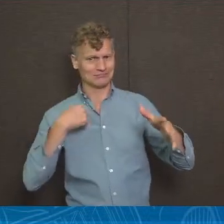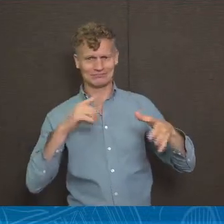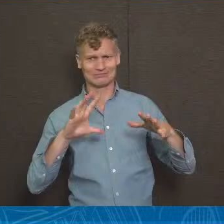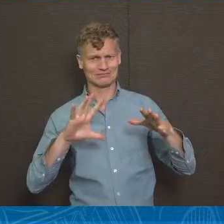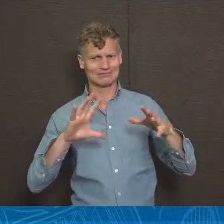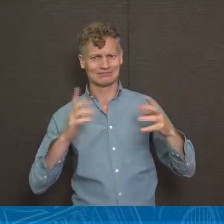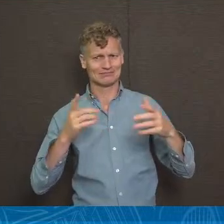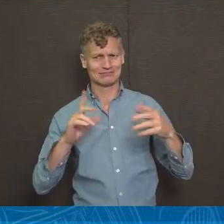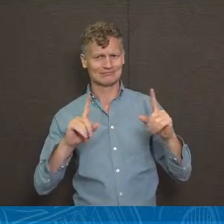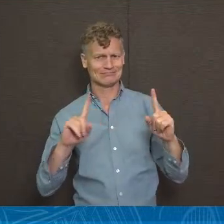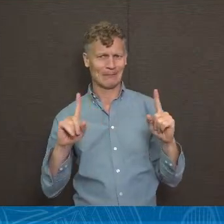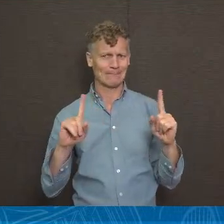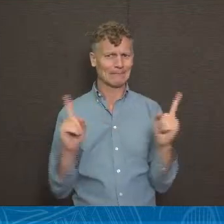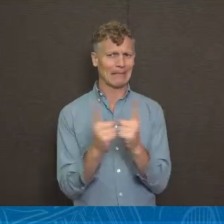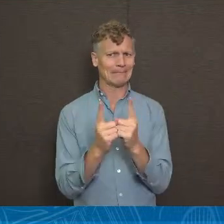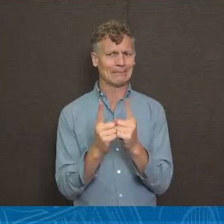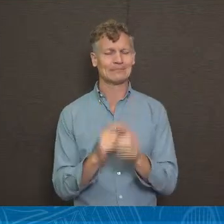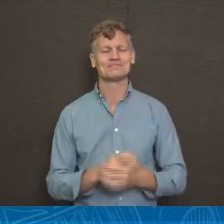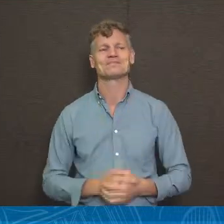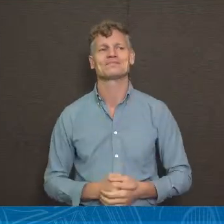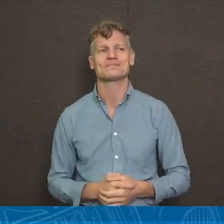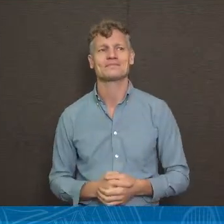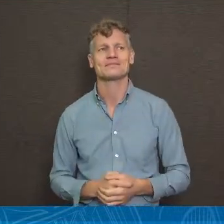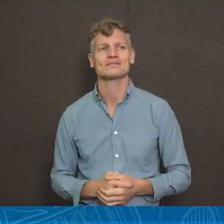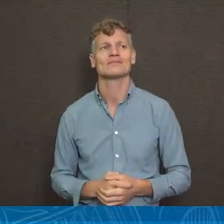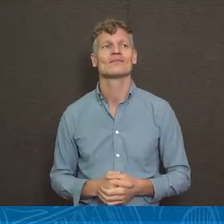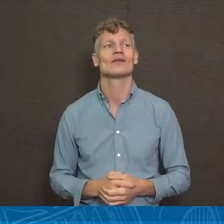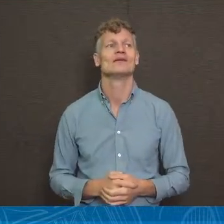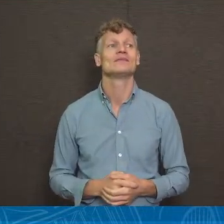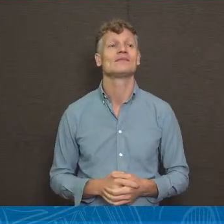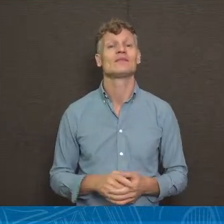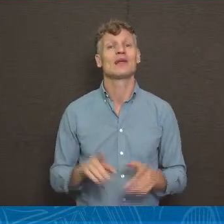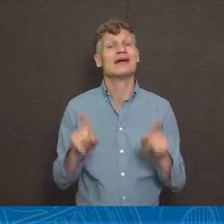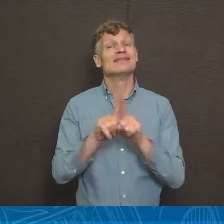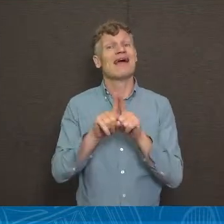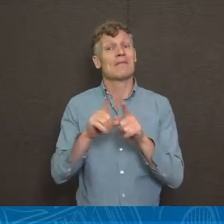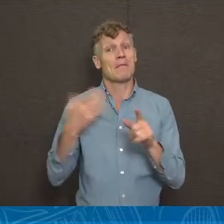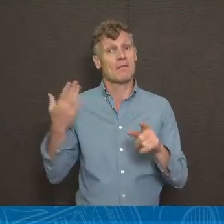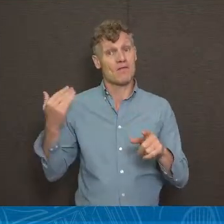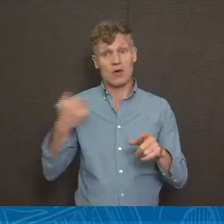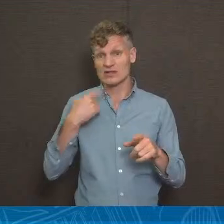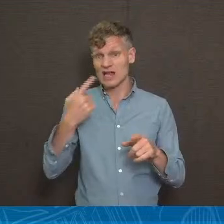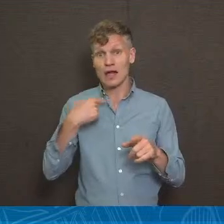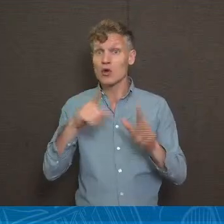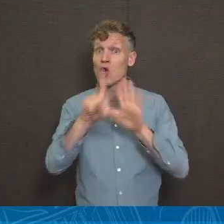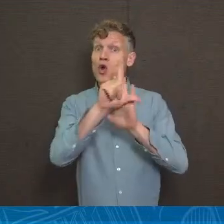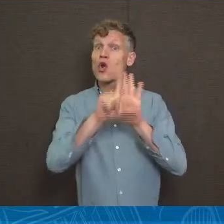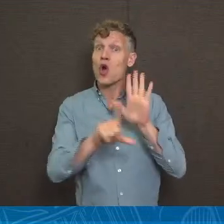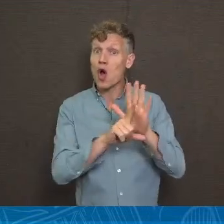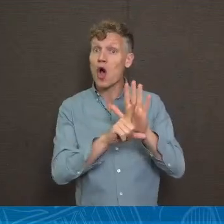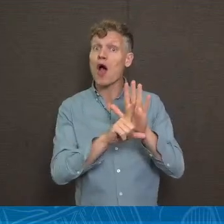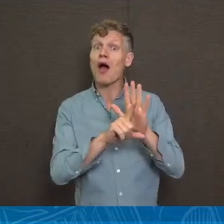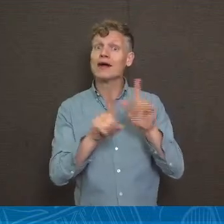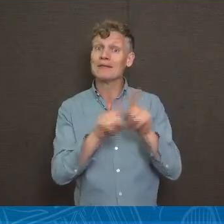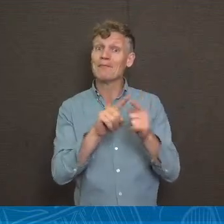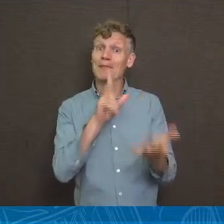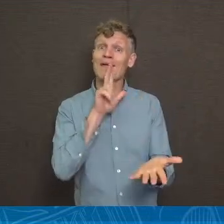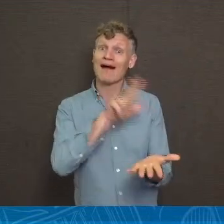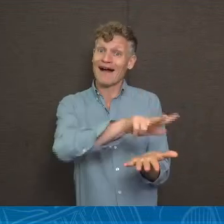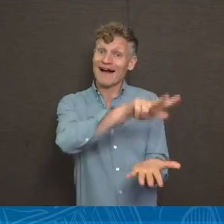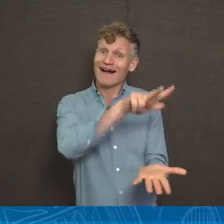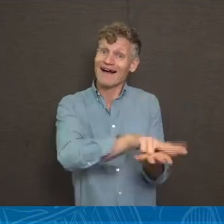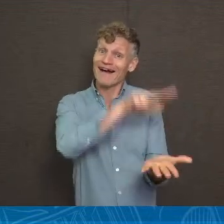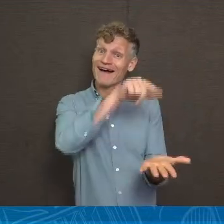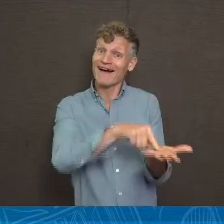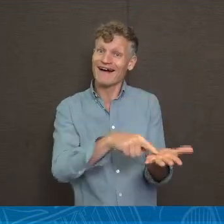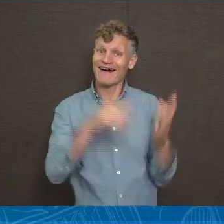as I mentioned before, passing the law is great and it's only the first step, but how that then translates down to the community level is